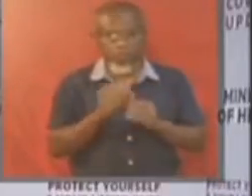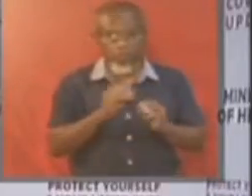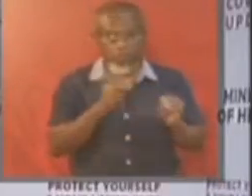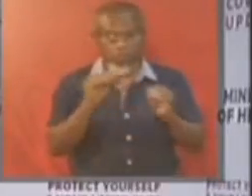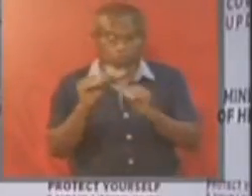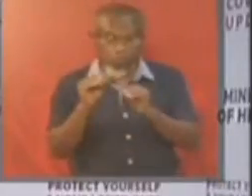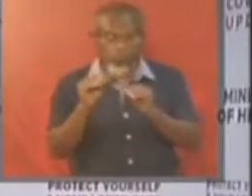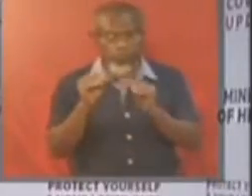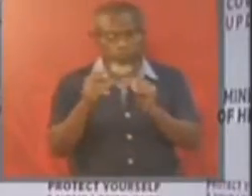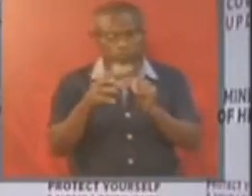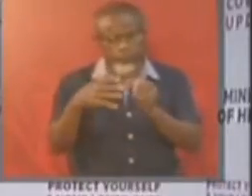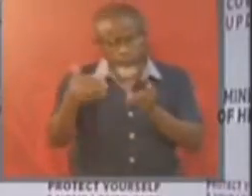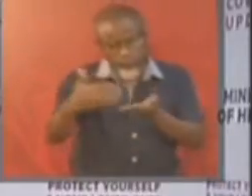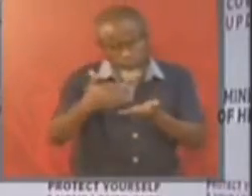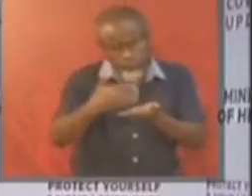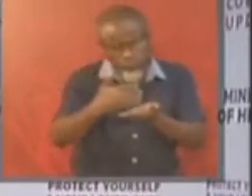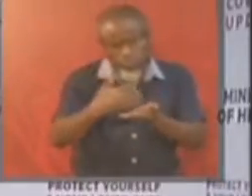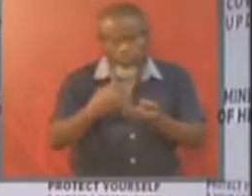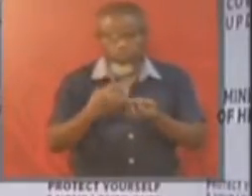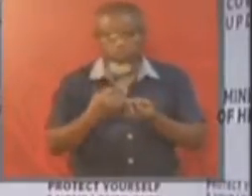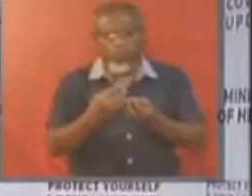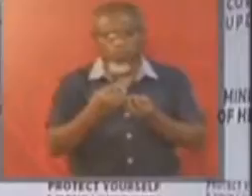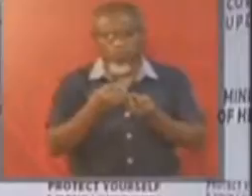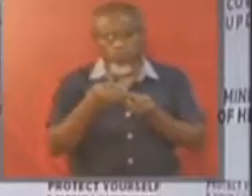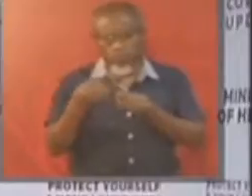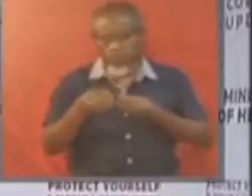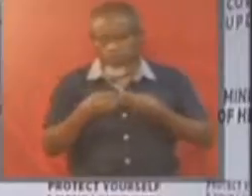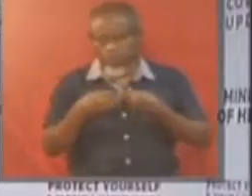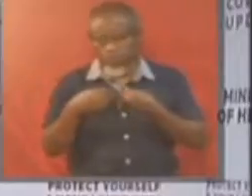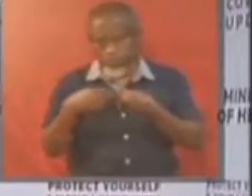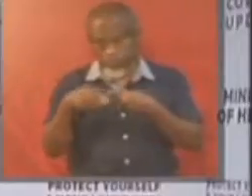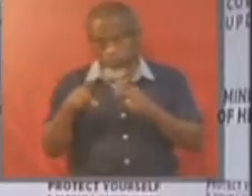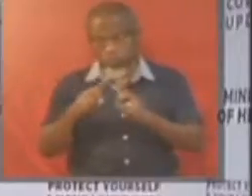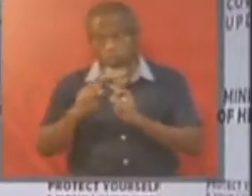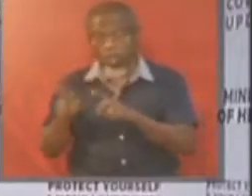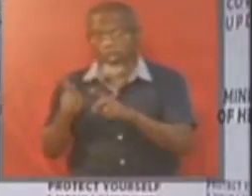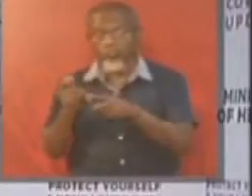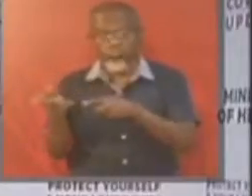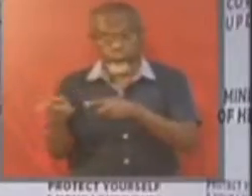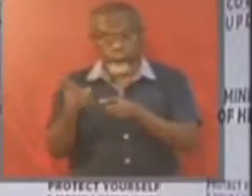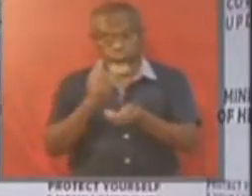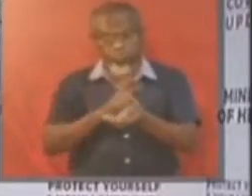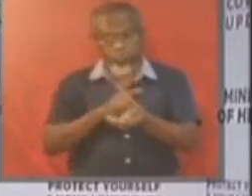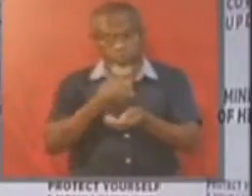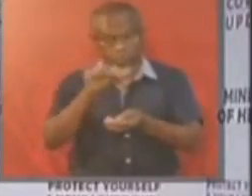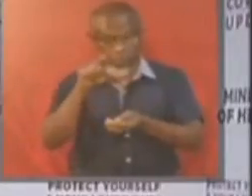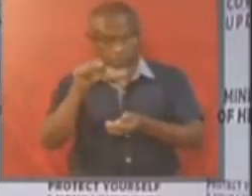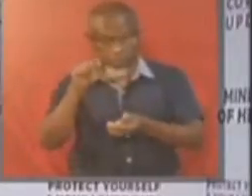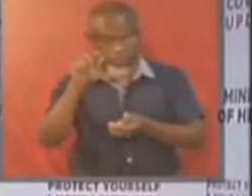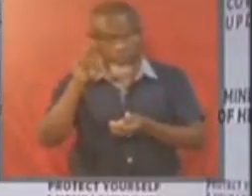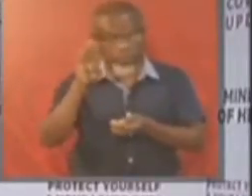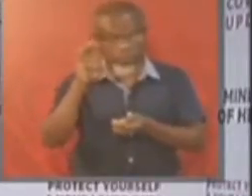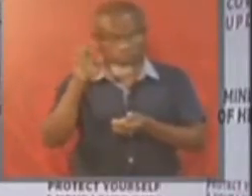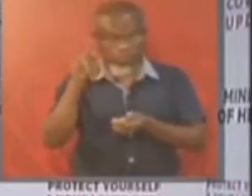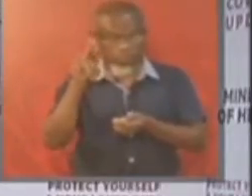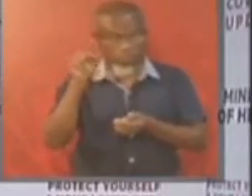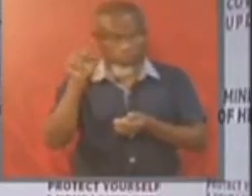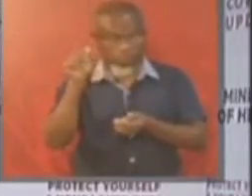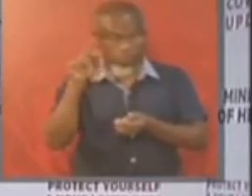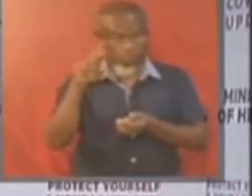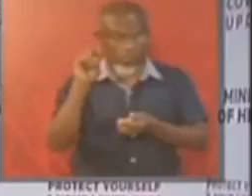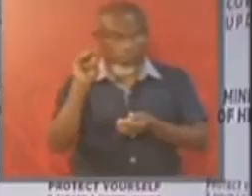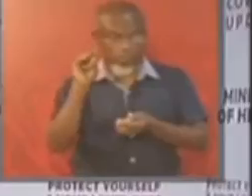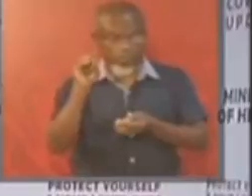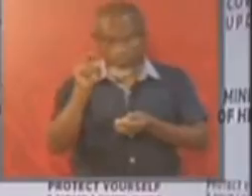epidemiological information to a presentation from Dr. St. Bernard. She will provide simple tips and steps that you can take